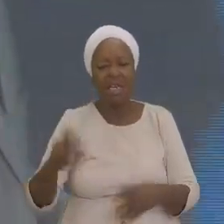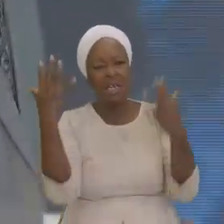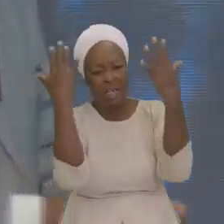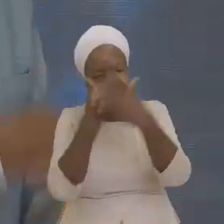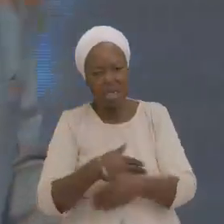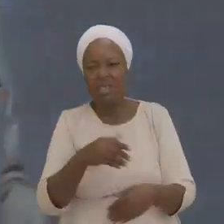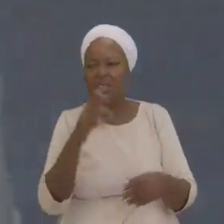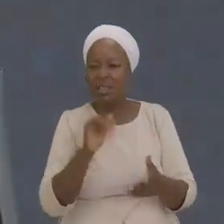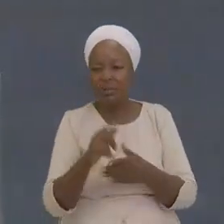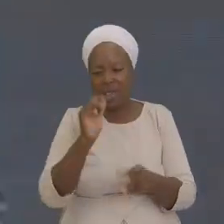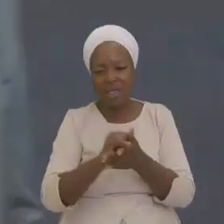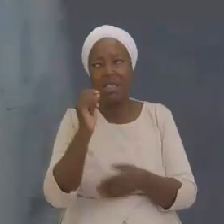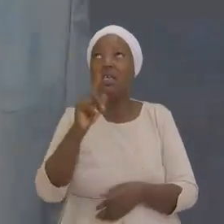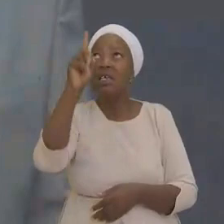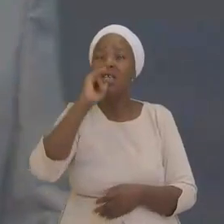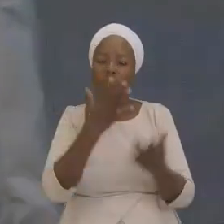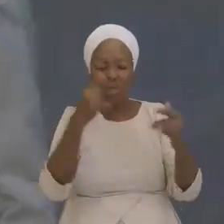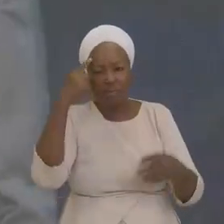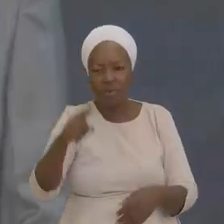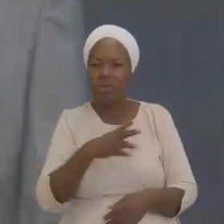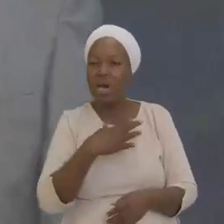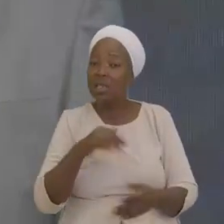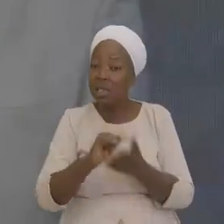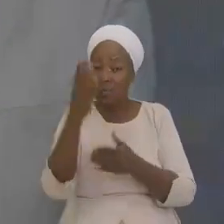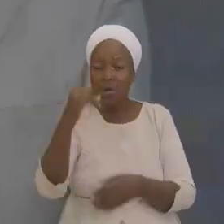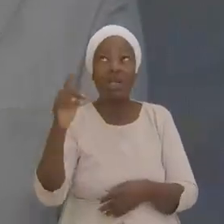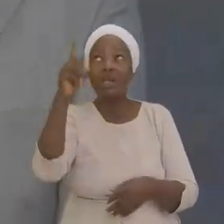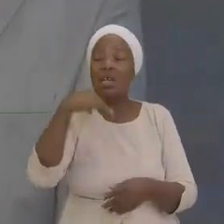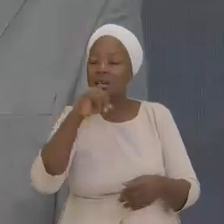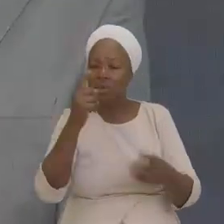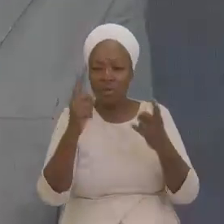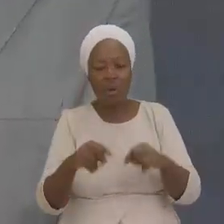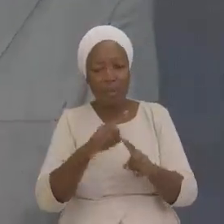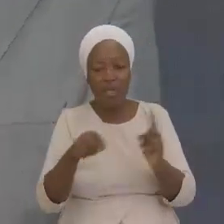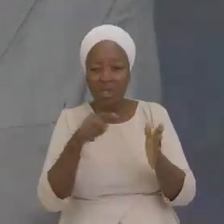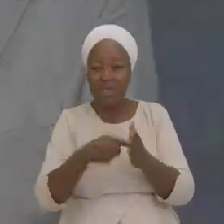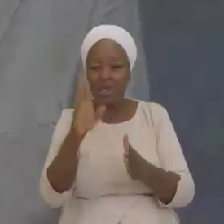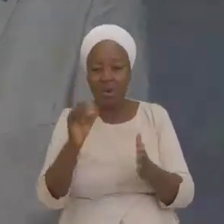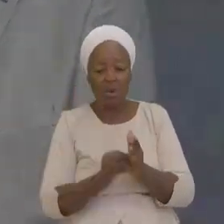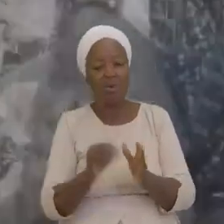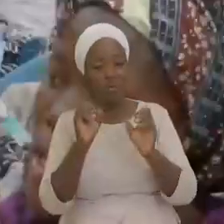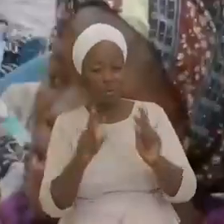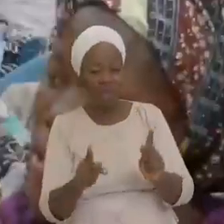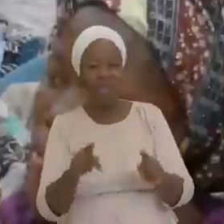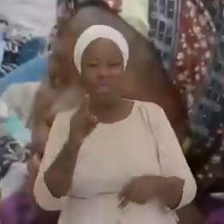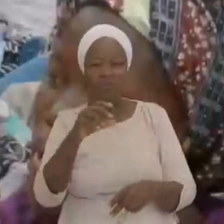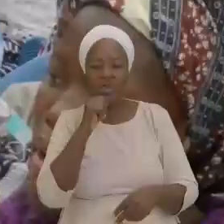not come. Here is your chance. You will not perish. You will live in Jesus' name.